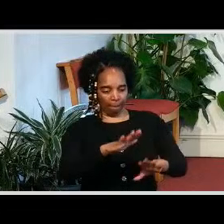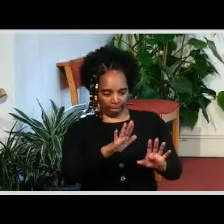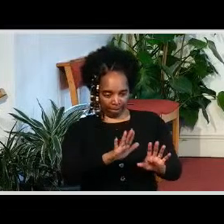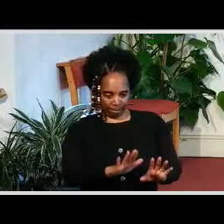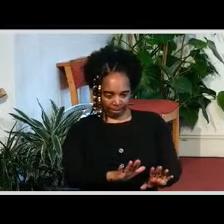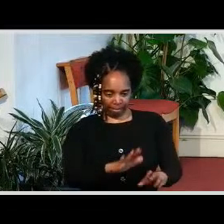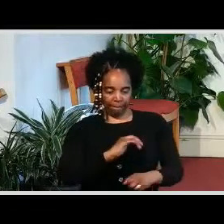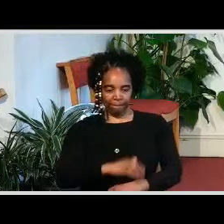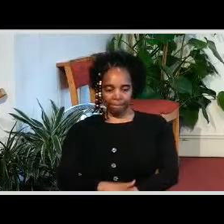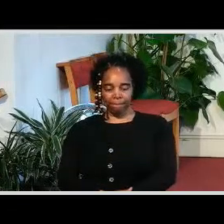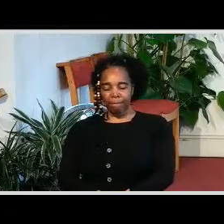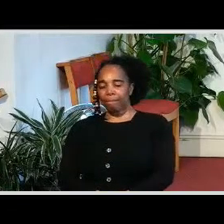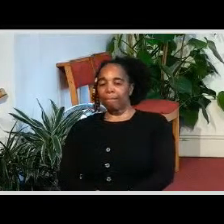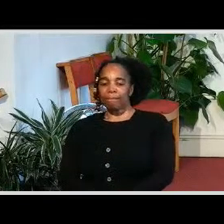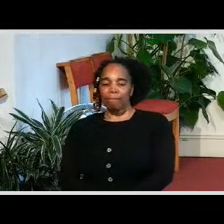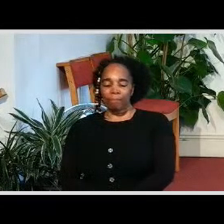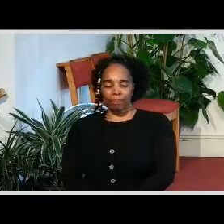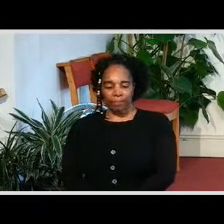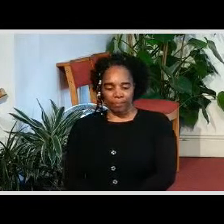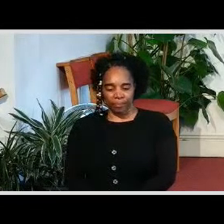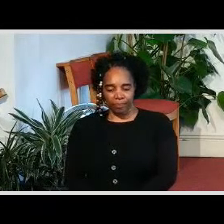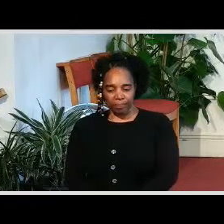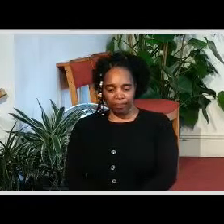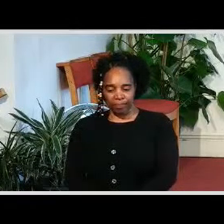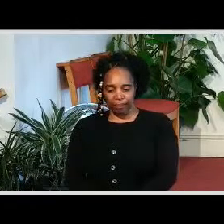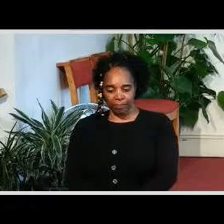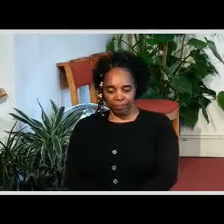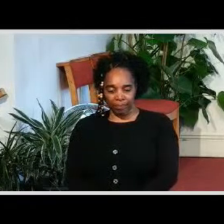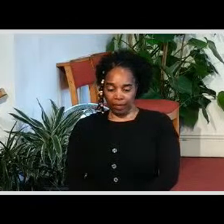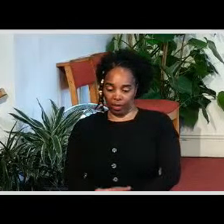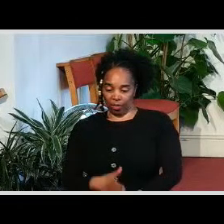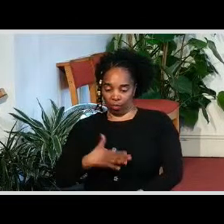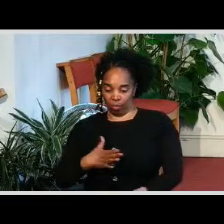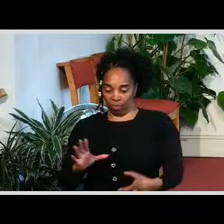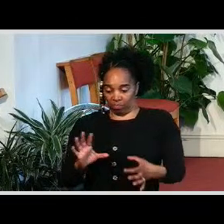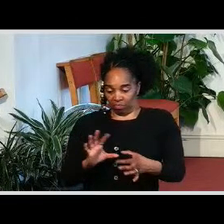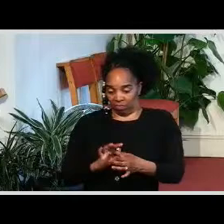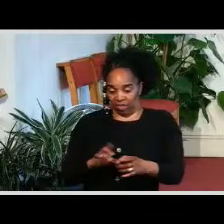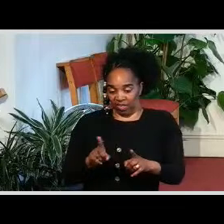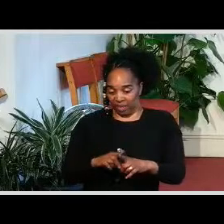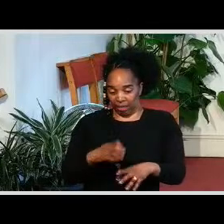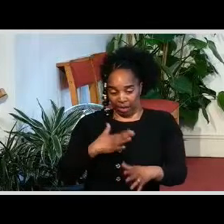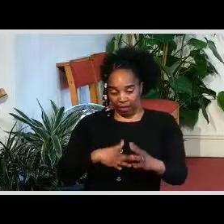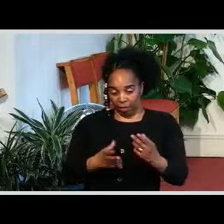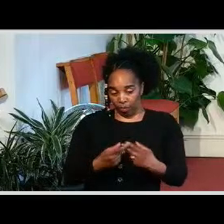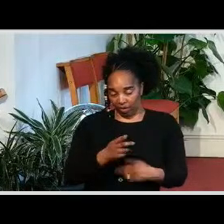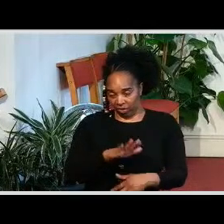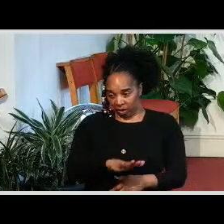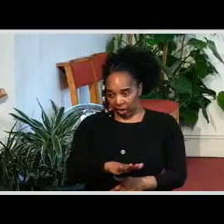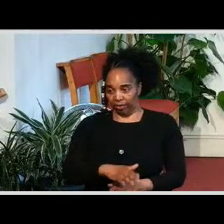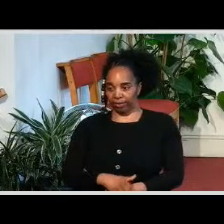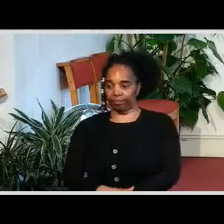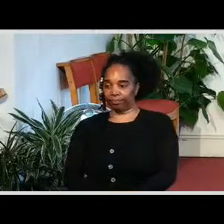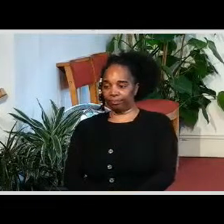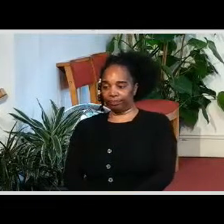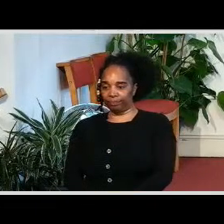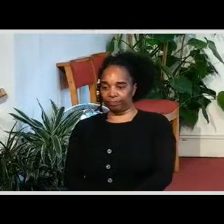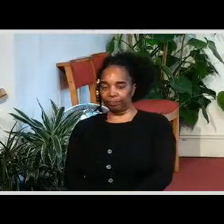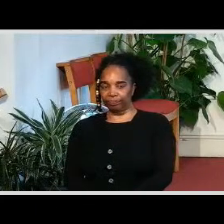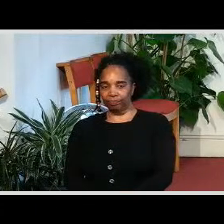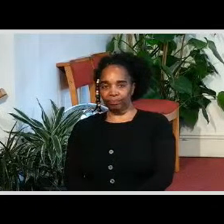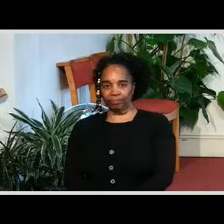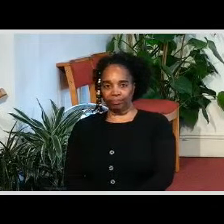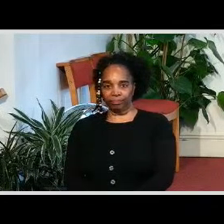way. Otherwise, you're joining them. You're just becoming reactive. And they are then